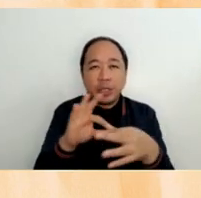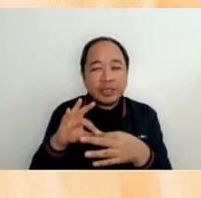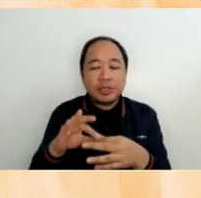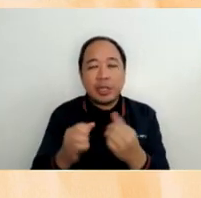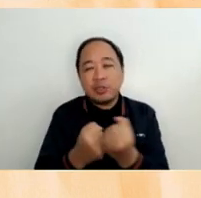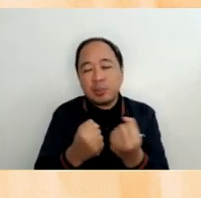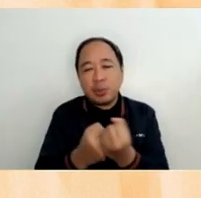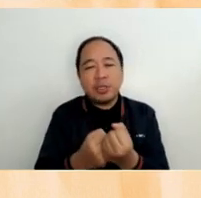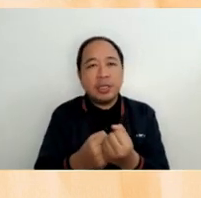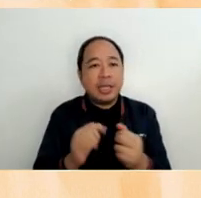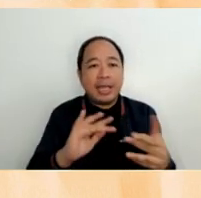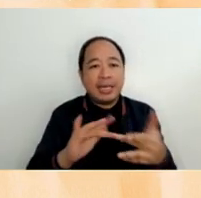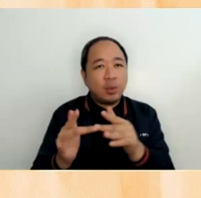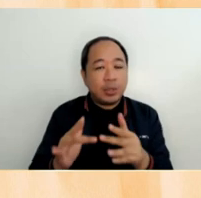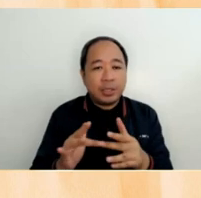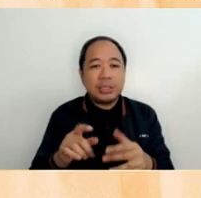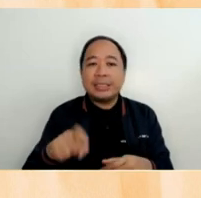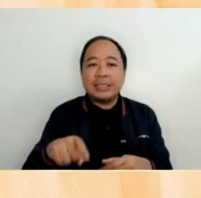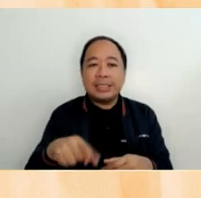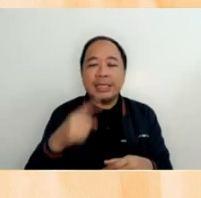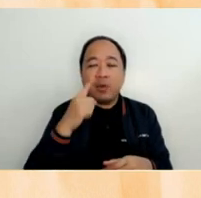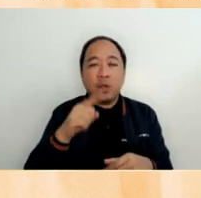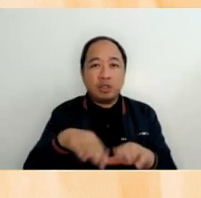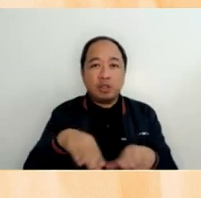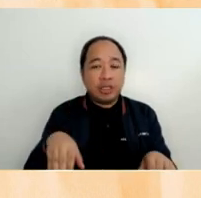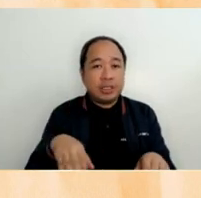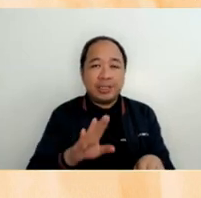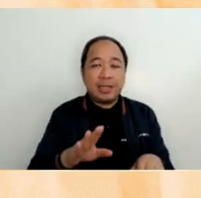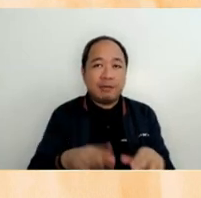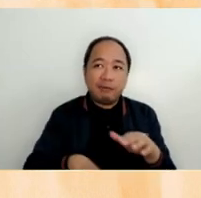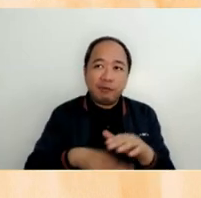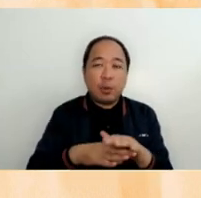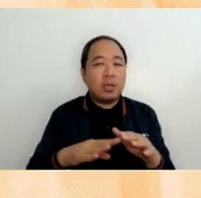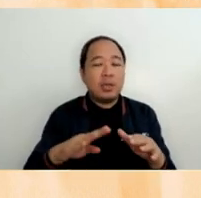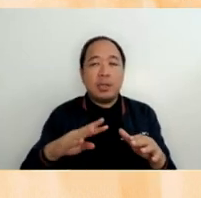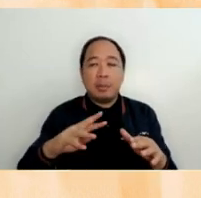support networks, which are needed for a child's meaningful